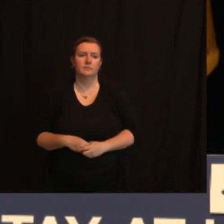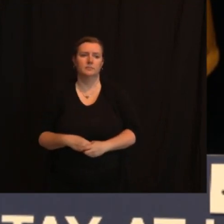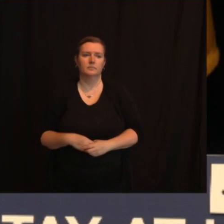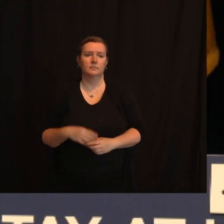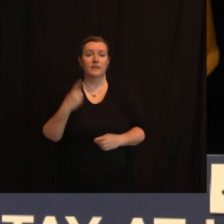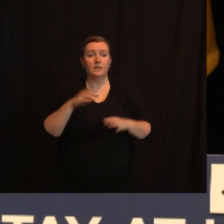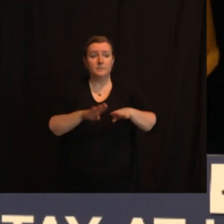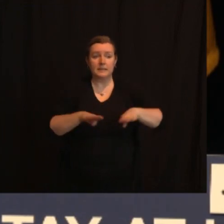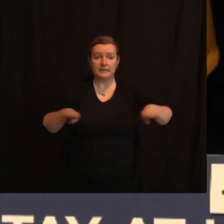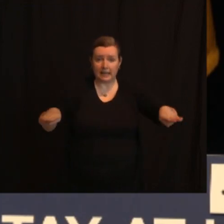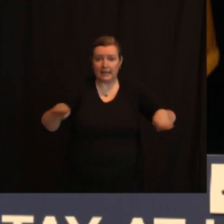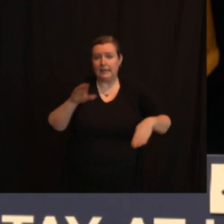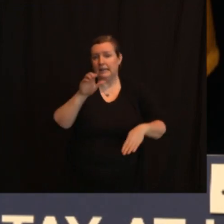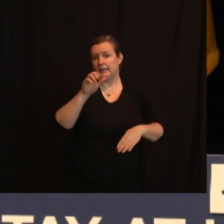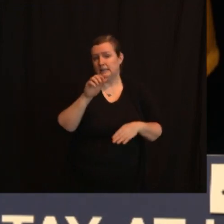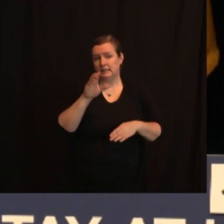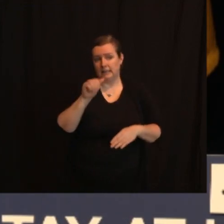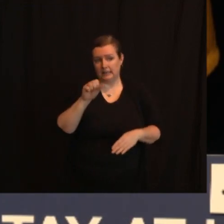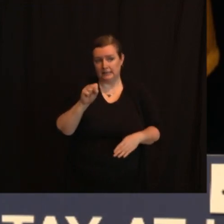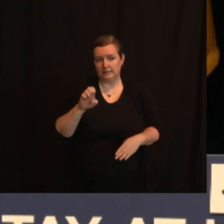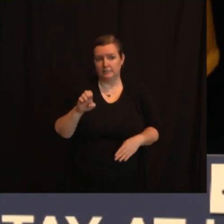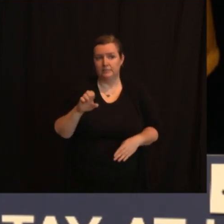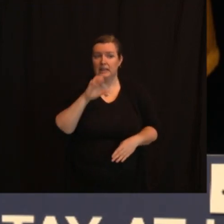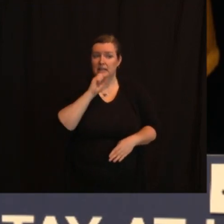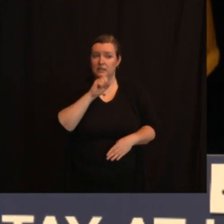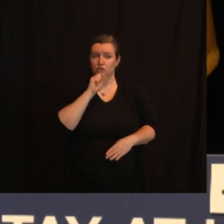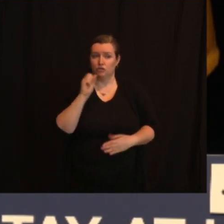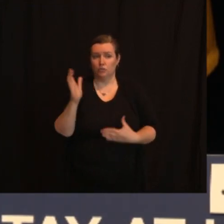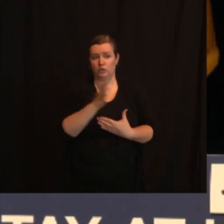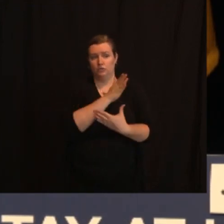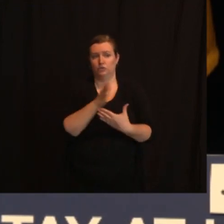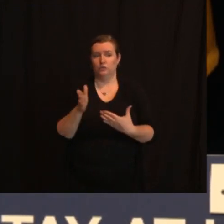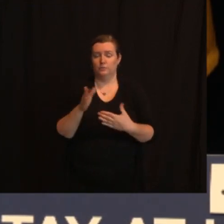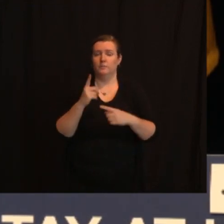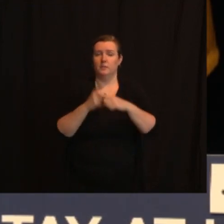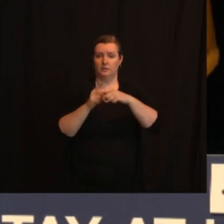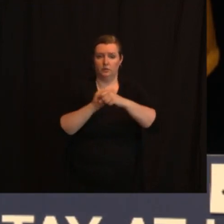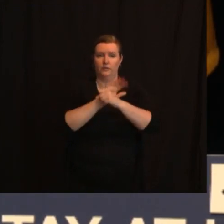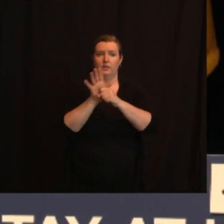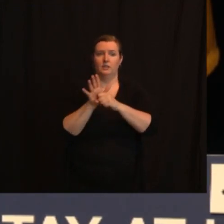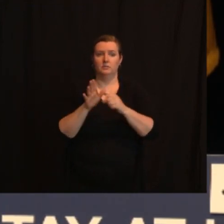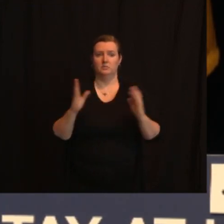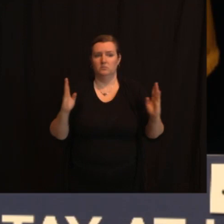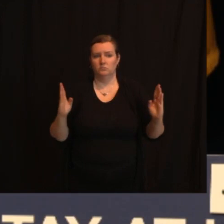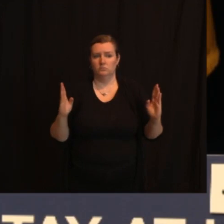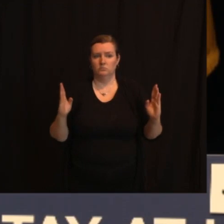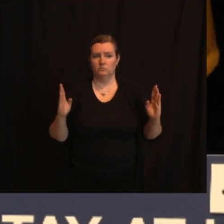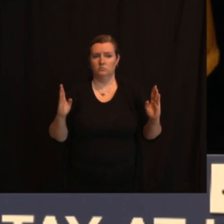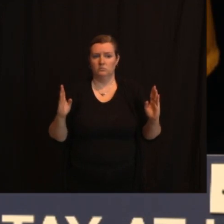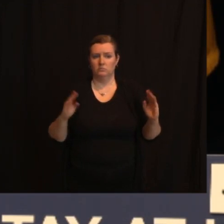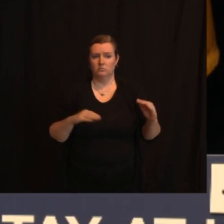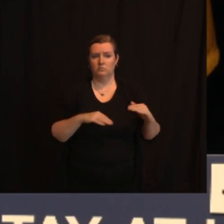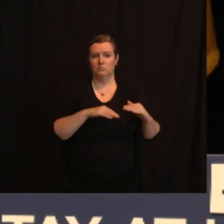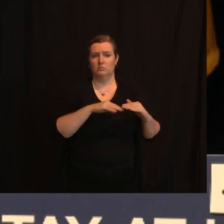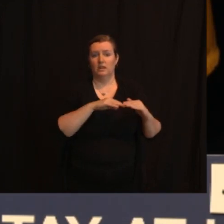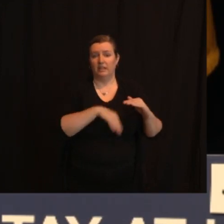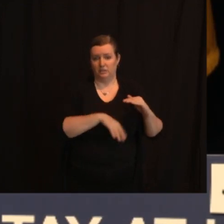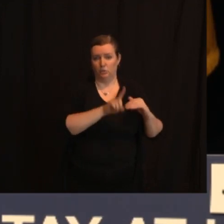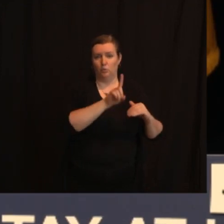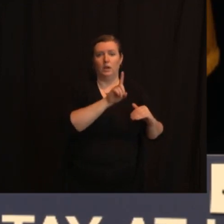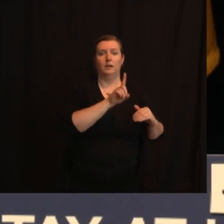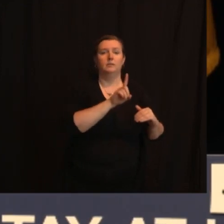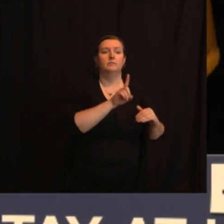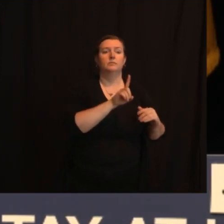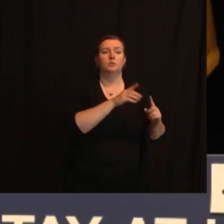range of COVID positive patients in New Jersey is less than 1 year up to 108 years of